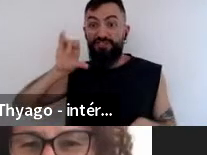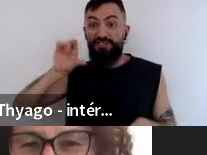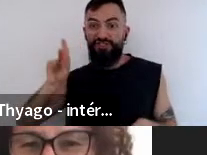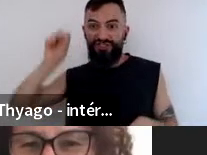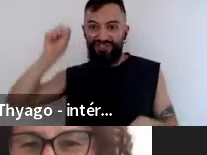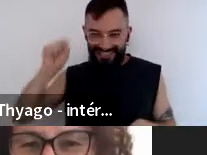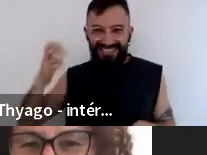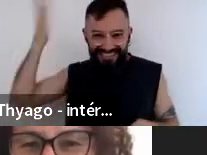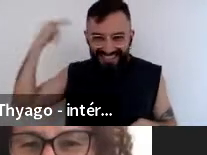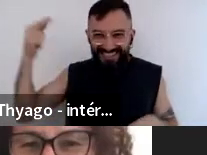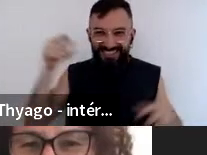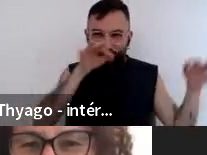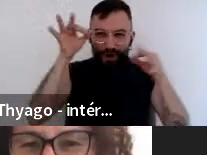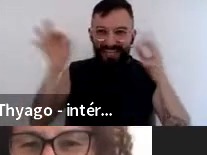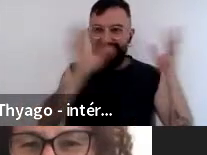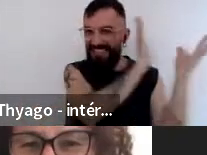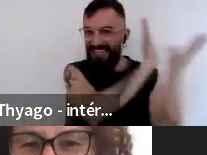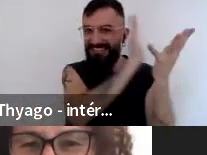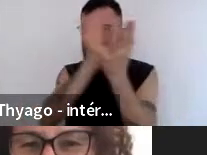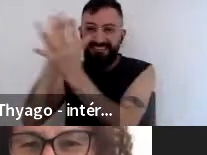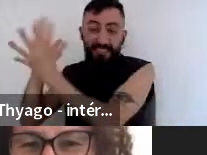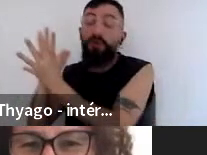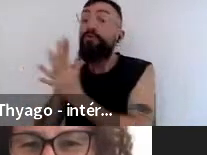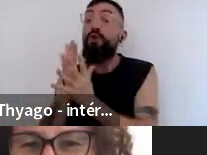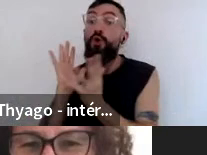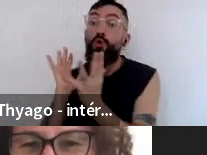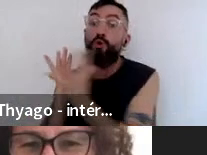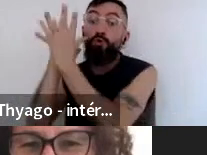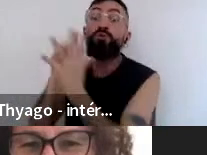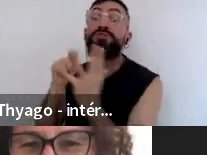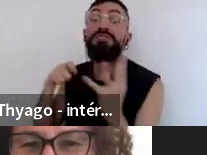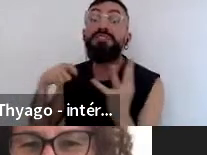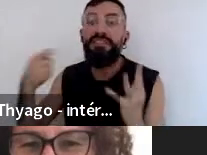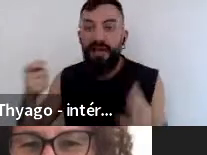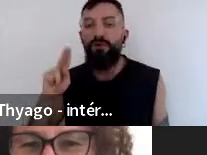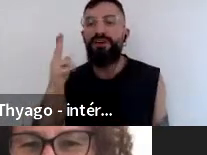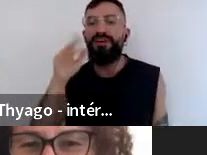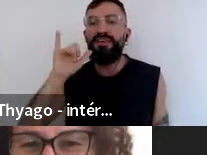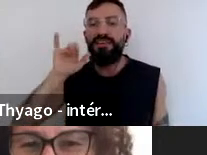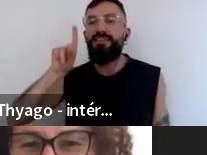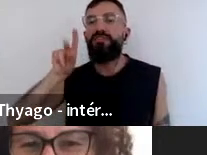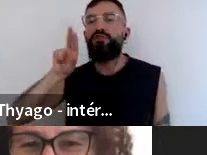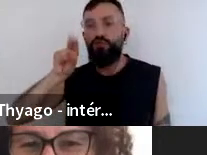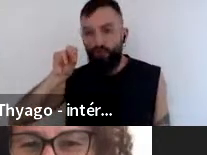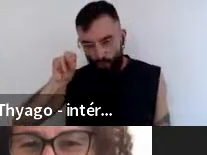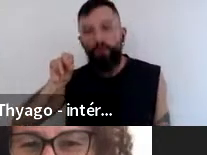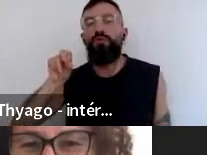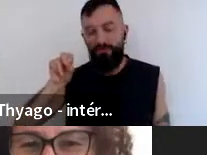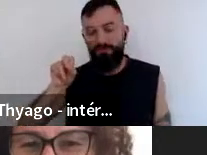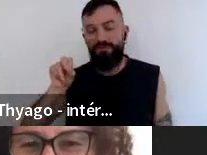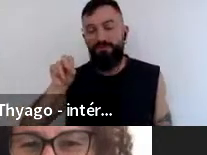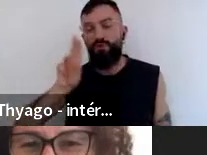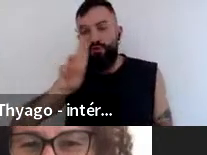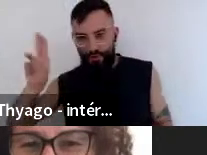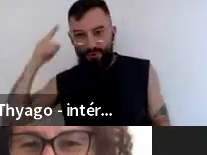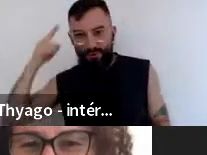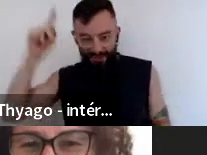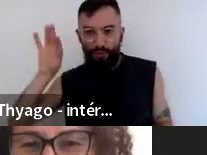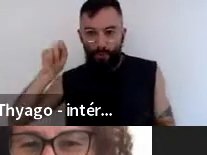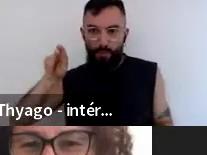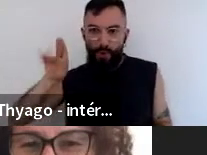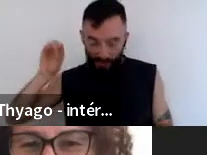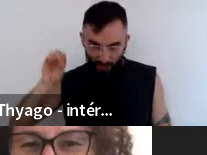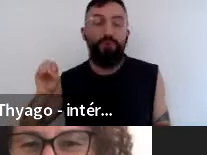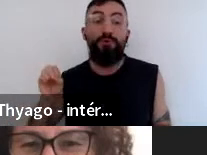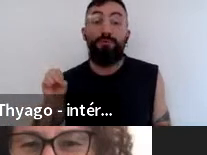taxonomy, that would be classified as a hydrotoponym. The sign for the same